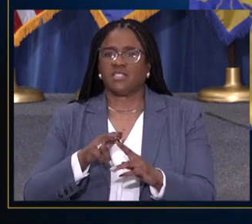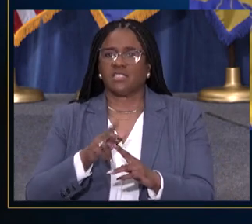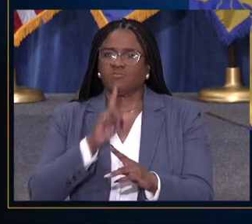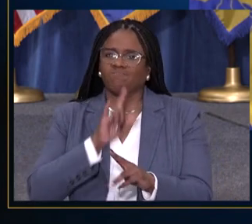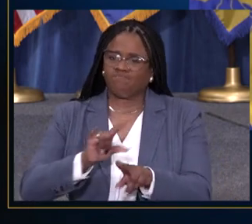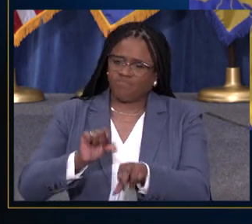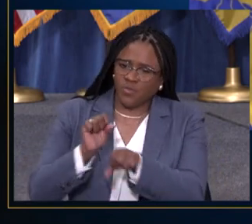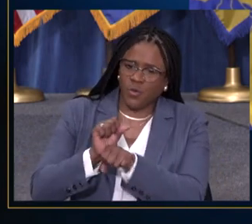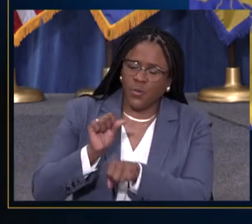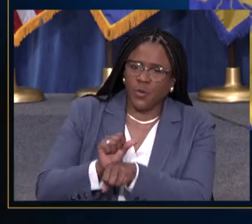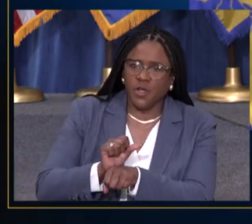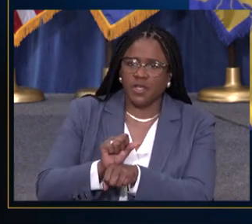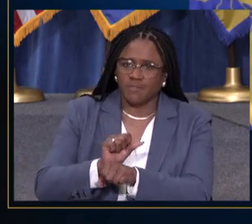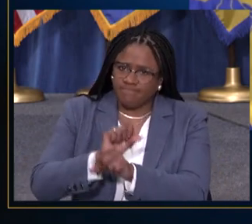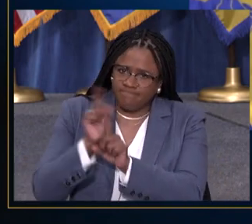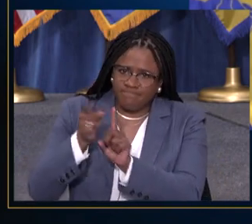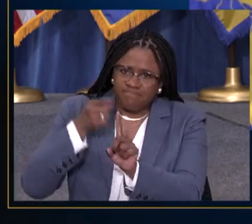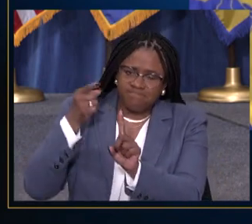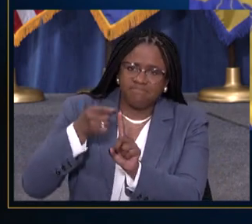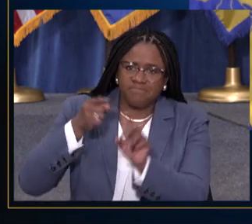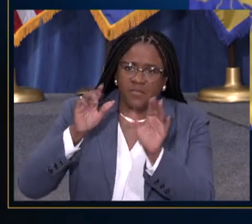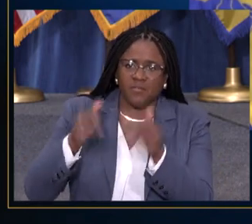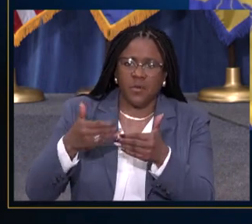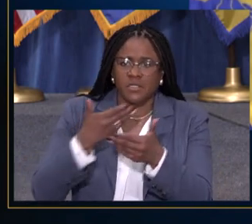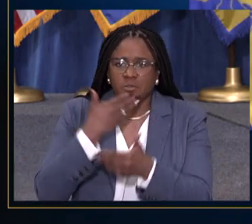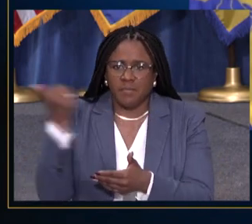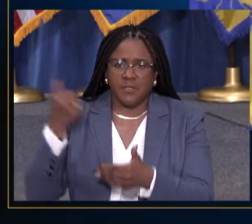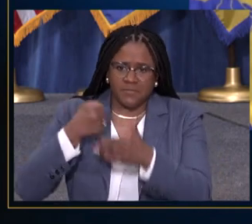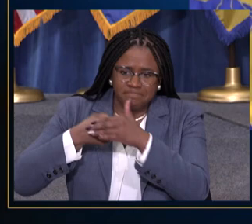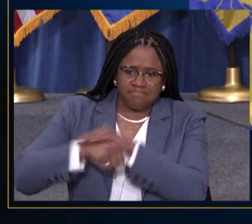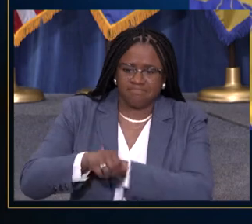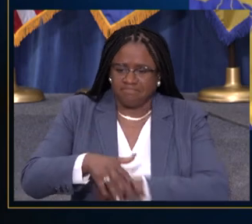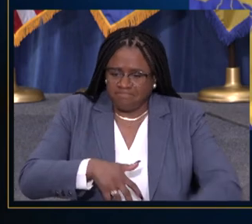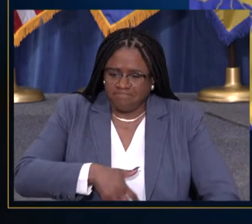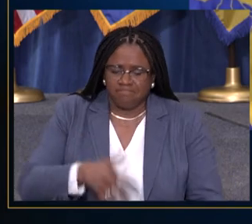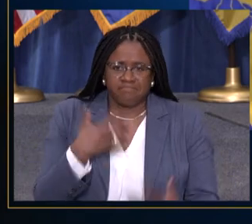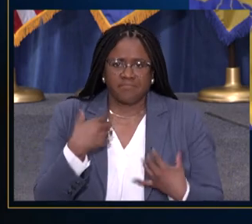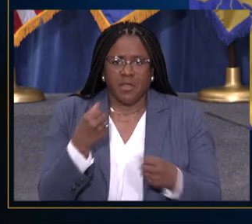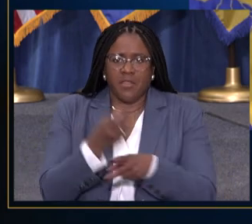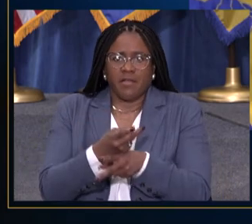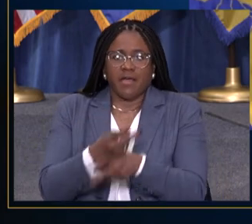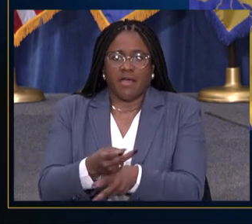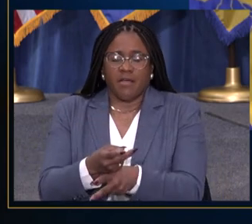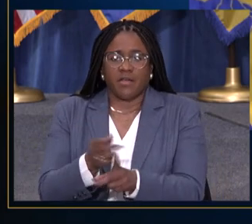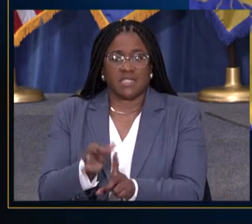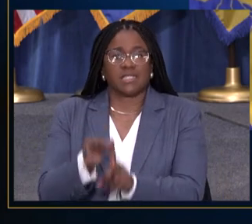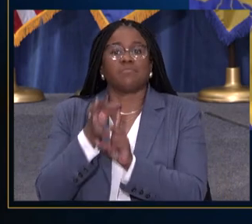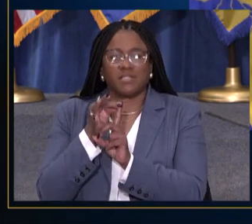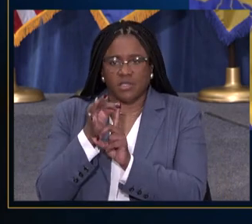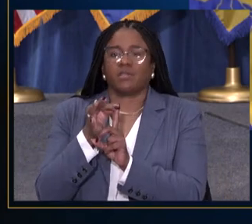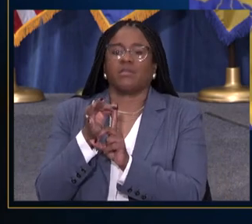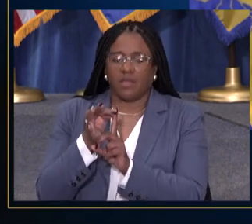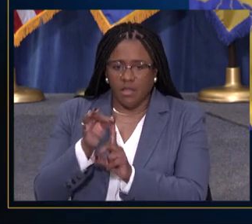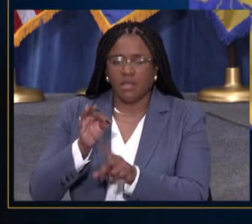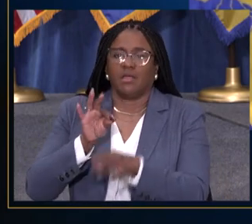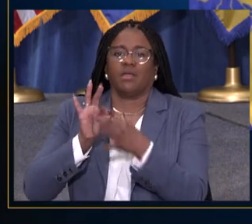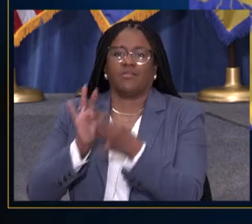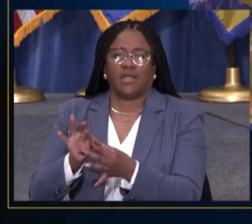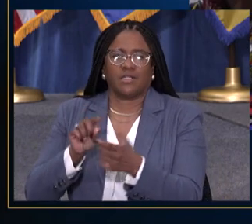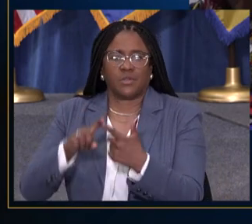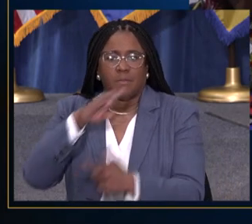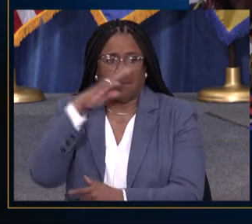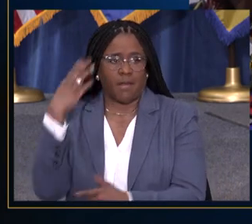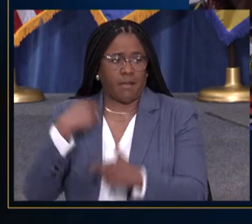effort that's aimed at bettering reproductive health care, especially as it affects Black birthing